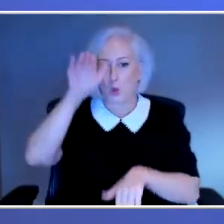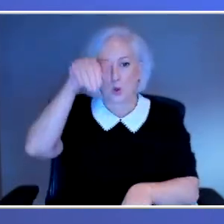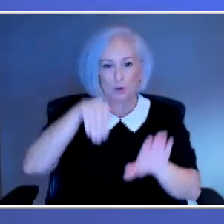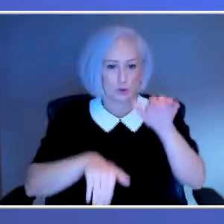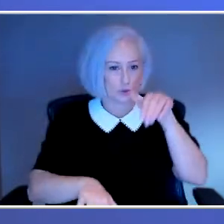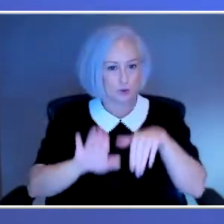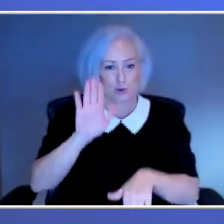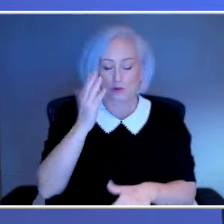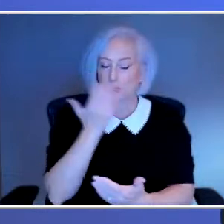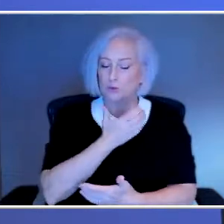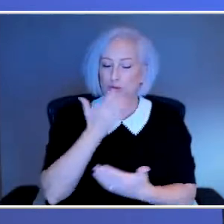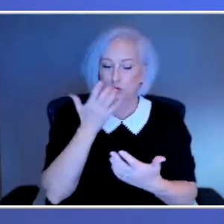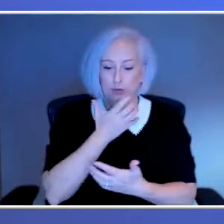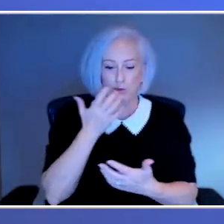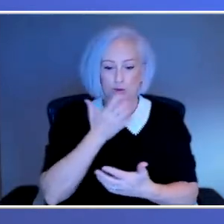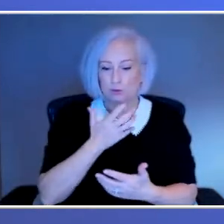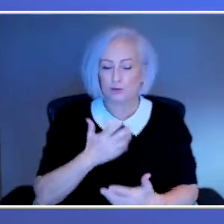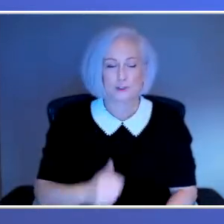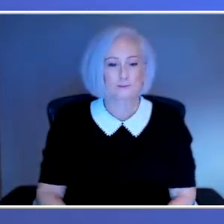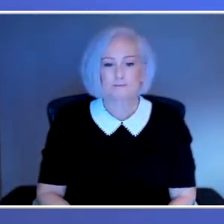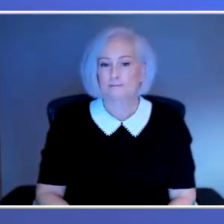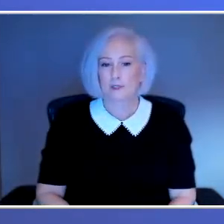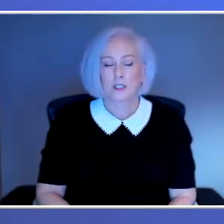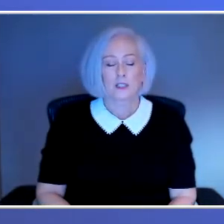it. Is just a roller coaster of emotions,